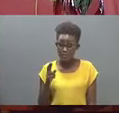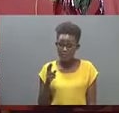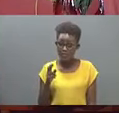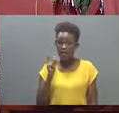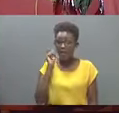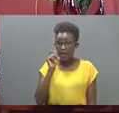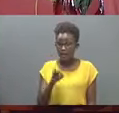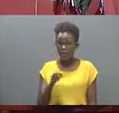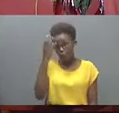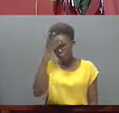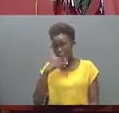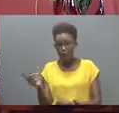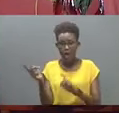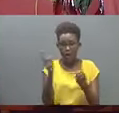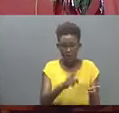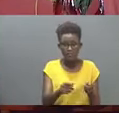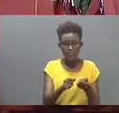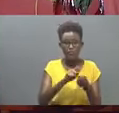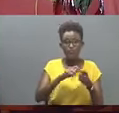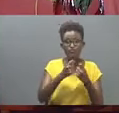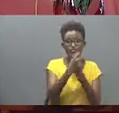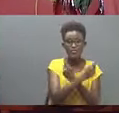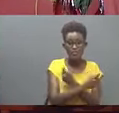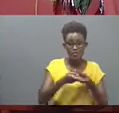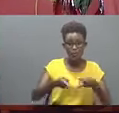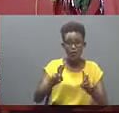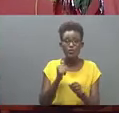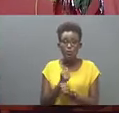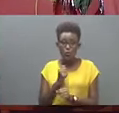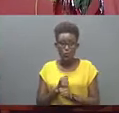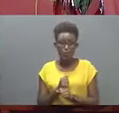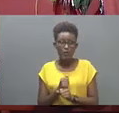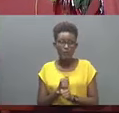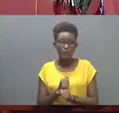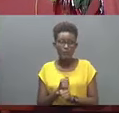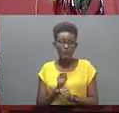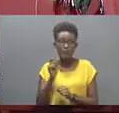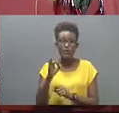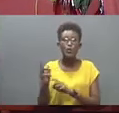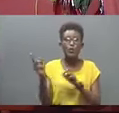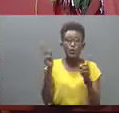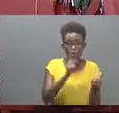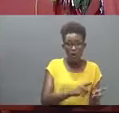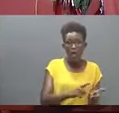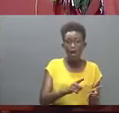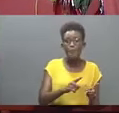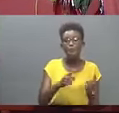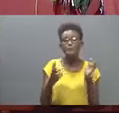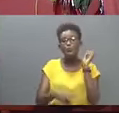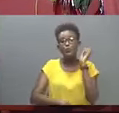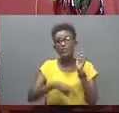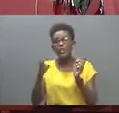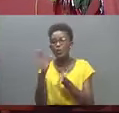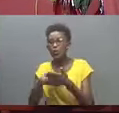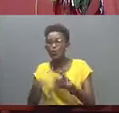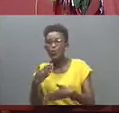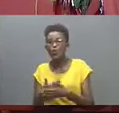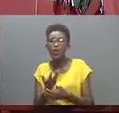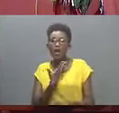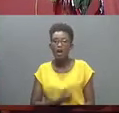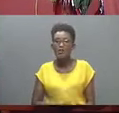coming to deprive us, if you are coming to take away from us, then we